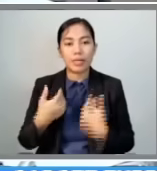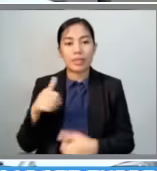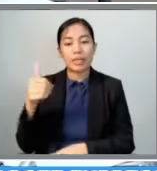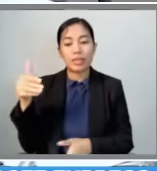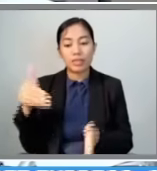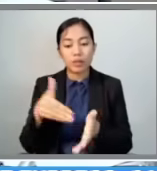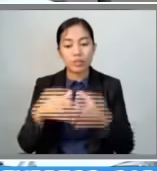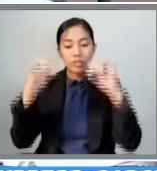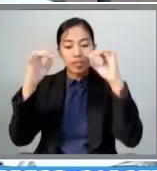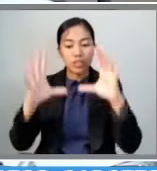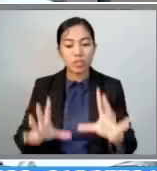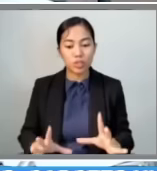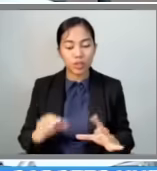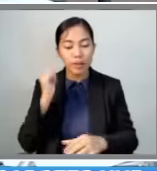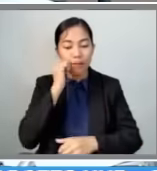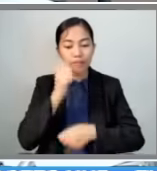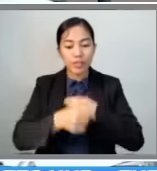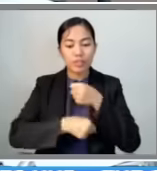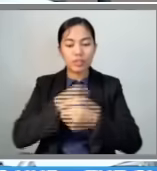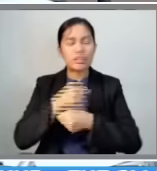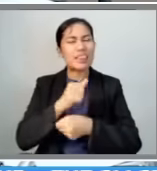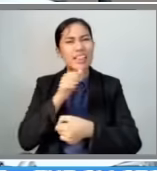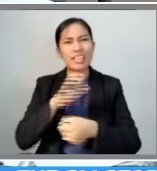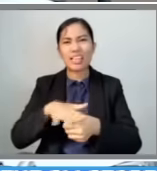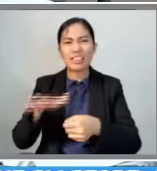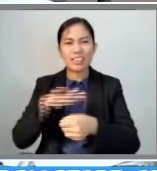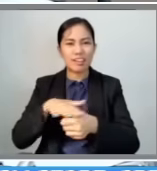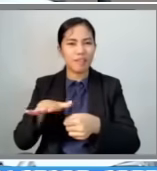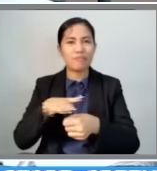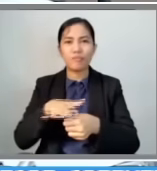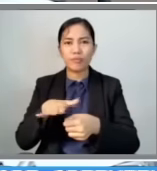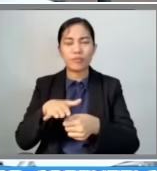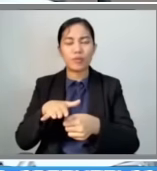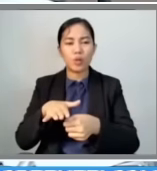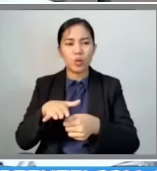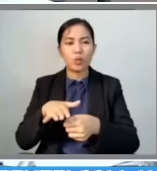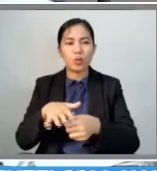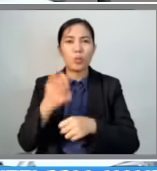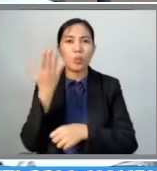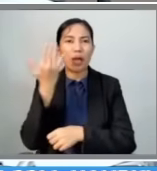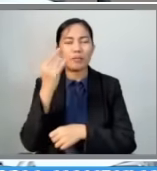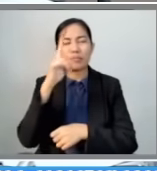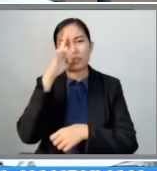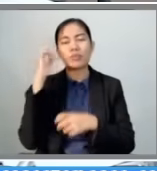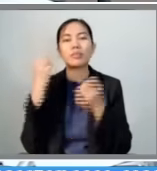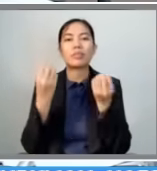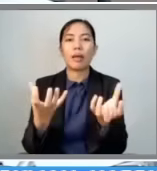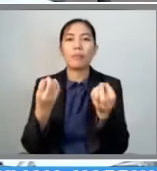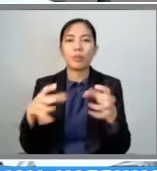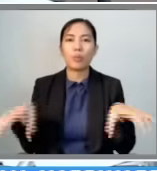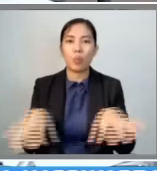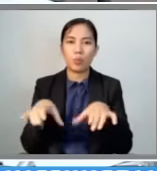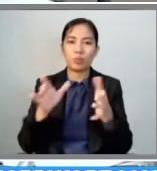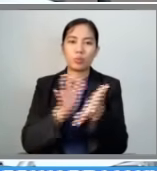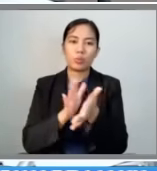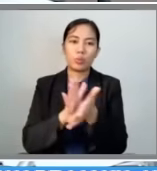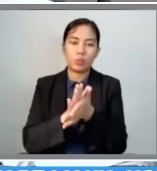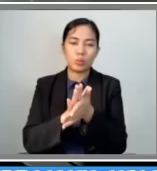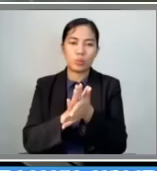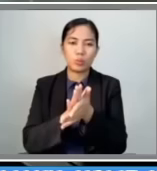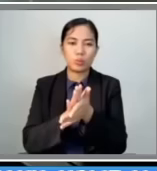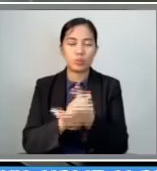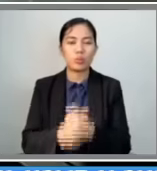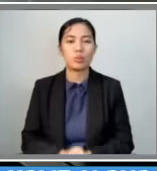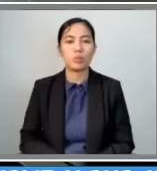cover all our teacher shortages and the demands in the schools where we are over the ideal